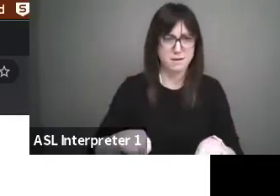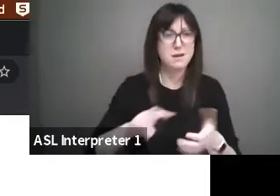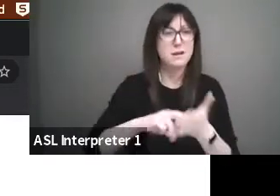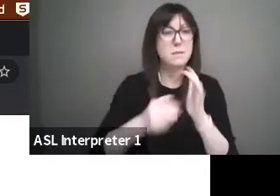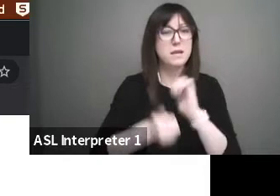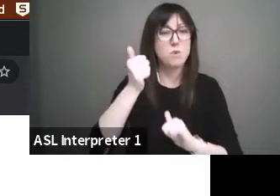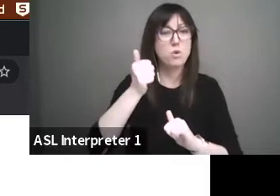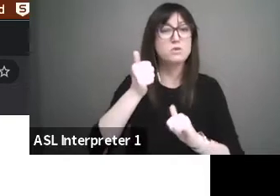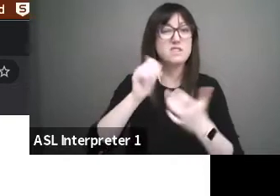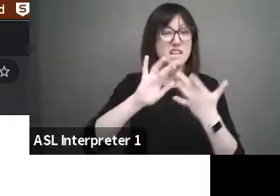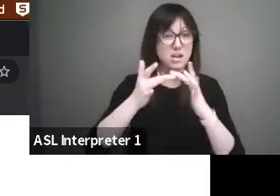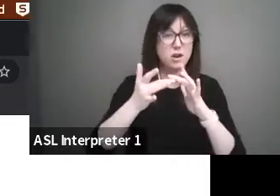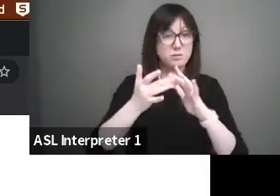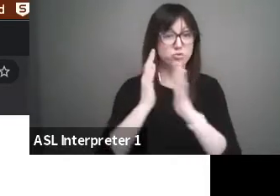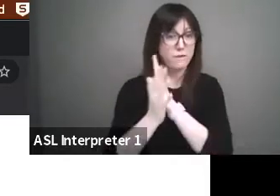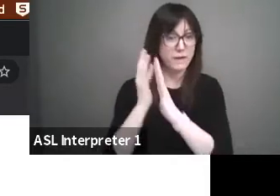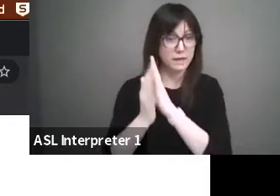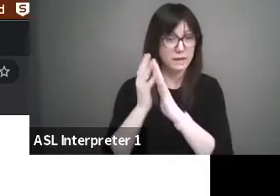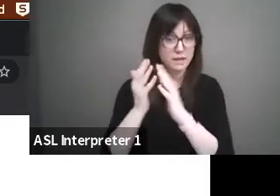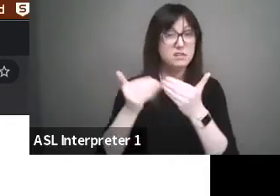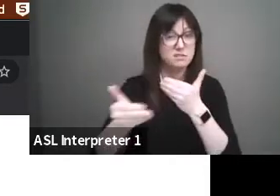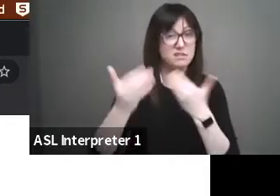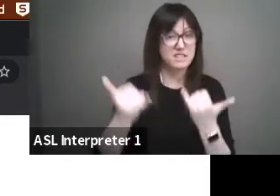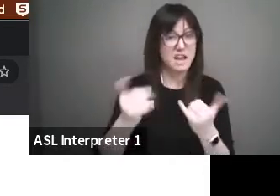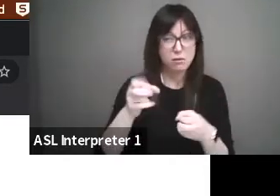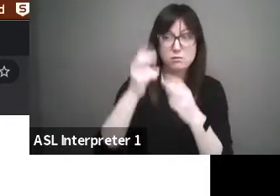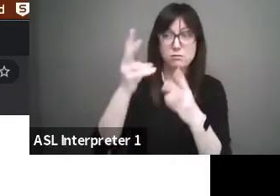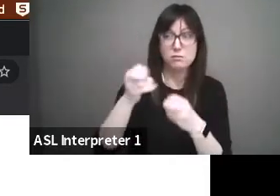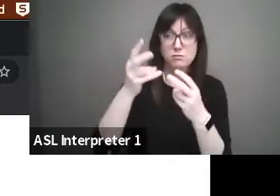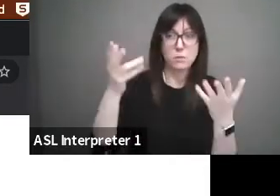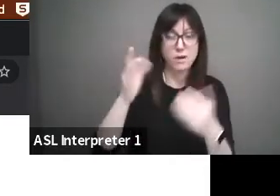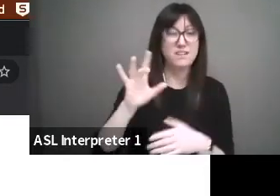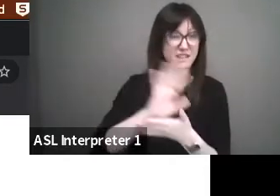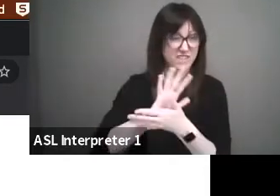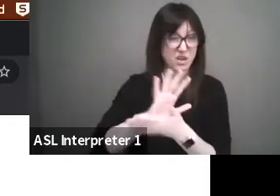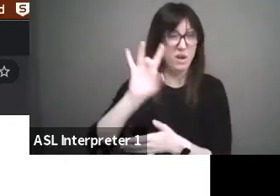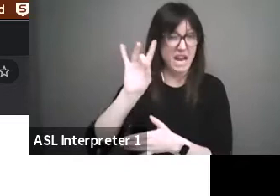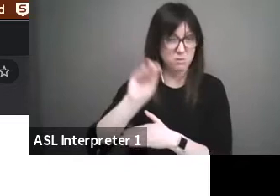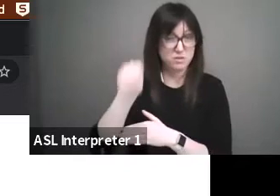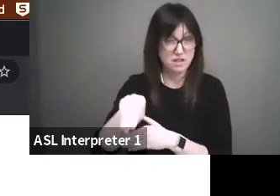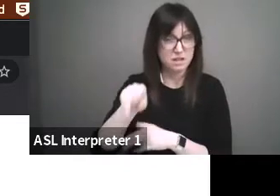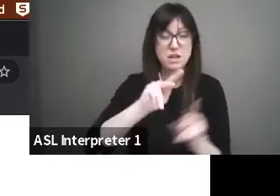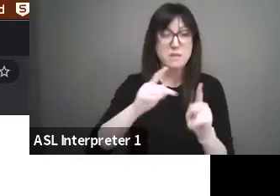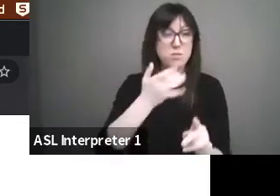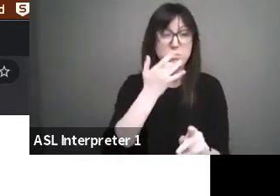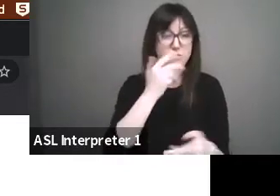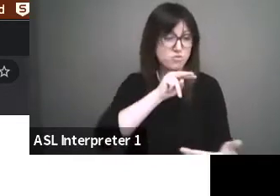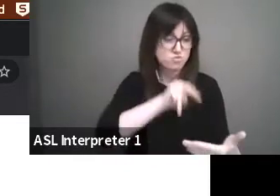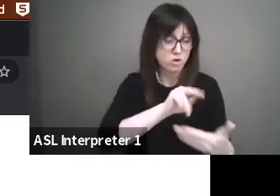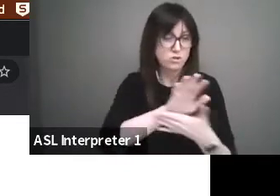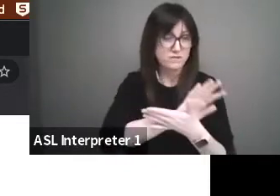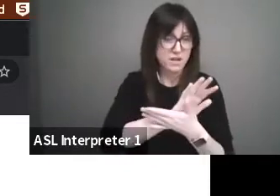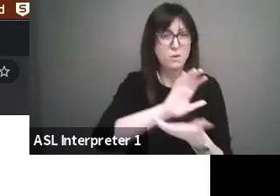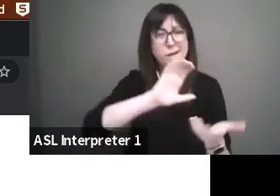traffic now and going forward is 80% video. And people want to actually watch video assets instead of